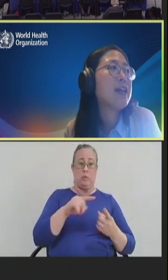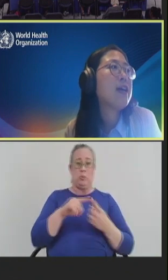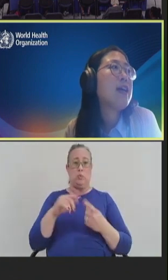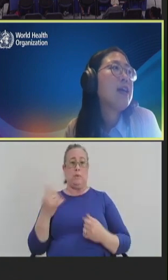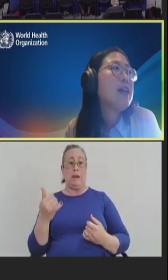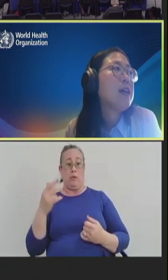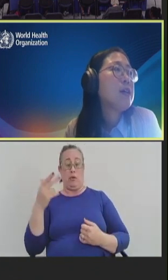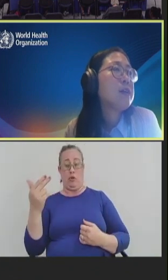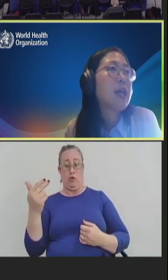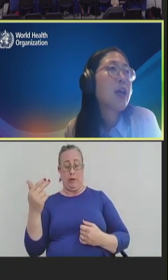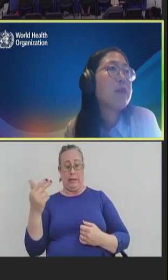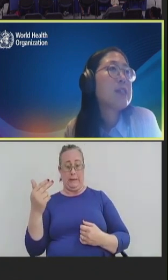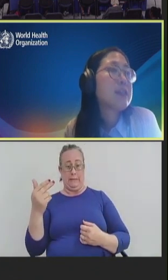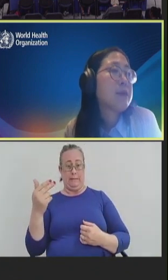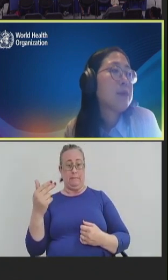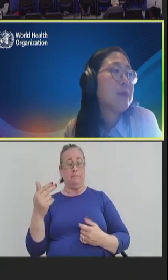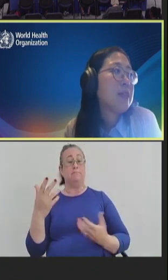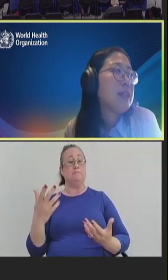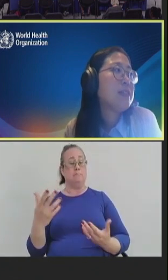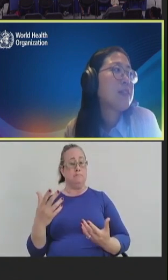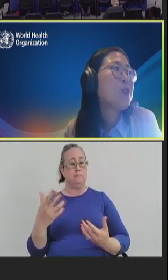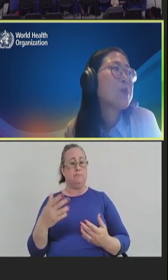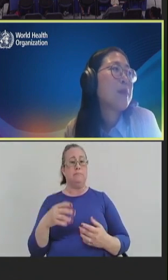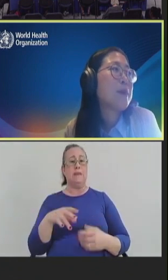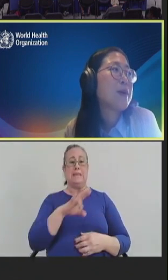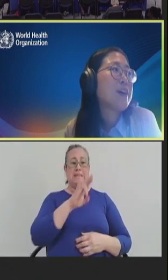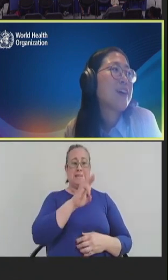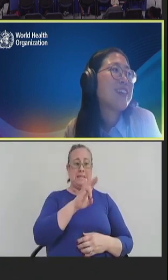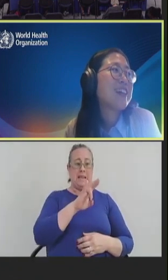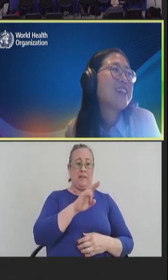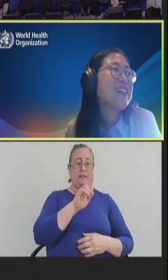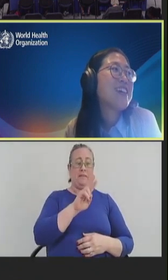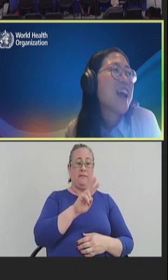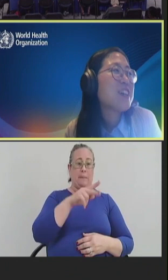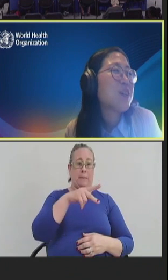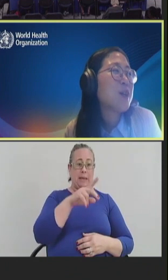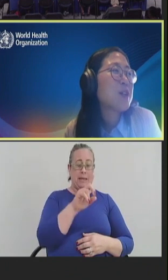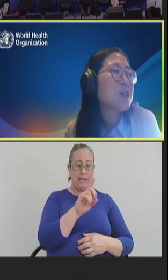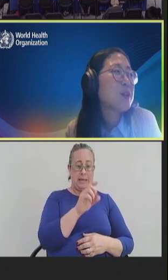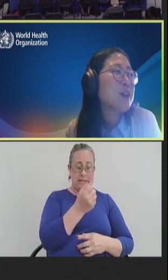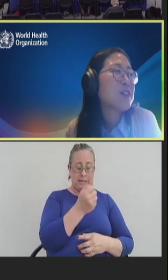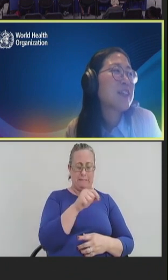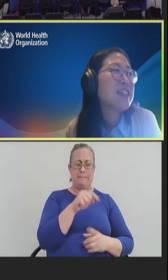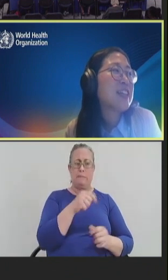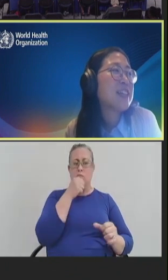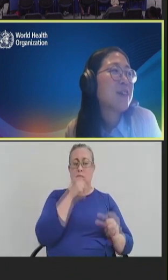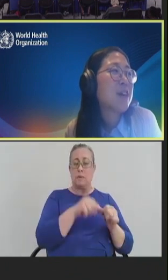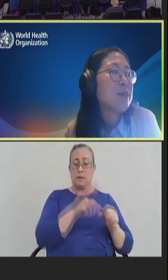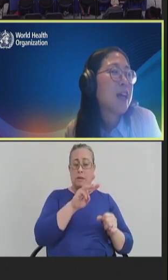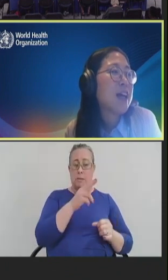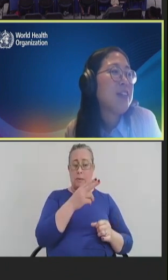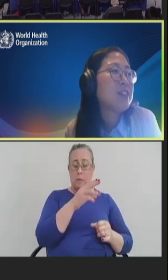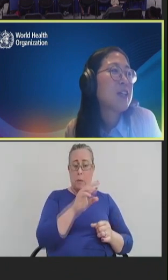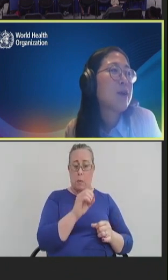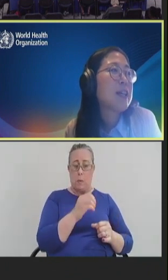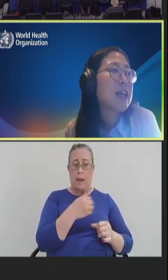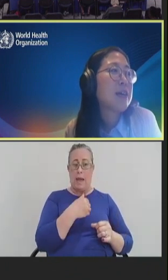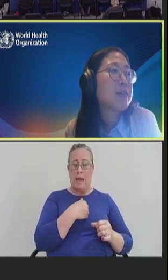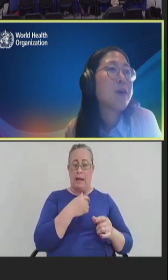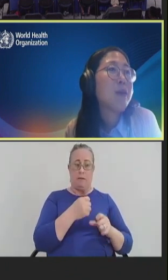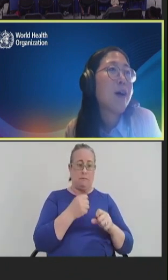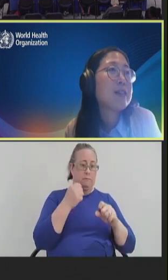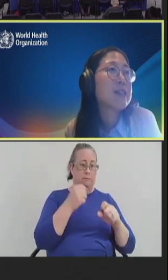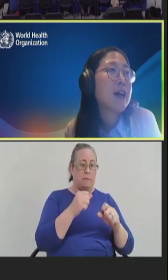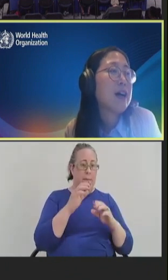13. And speaking of the 7 BPDs, you remember that WHO launched an intensified plan to